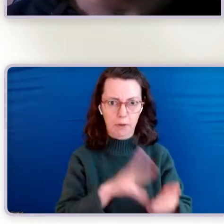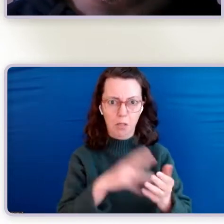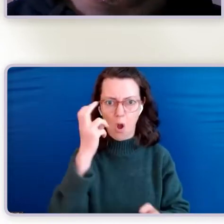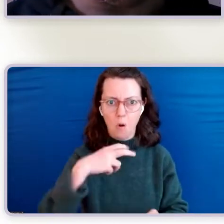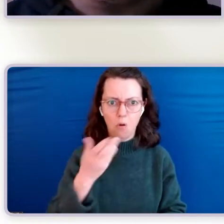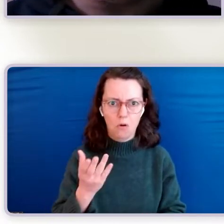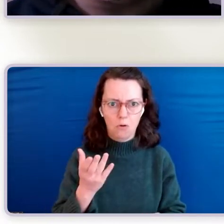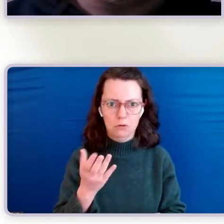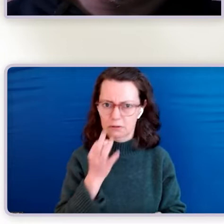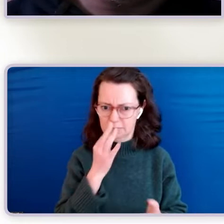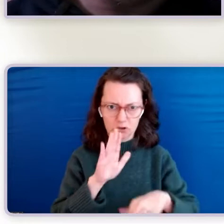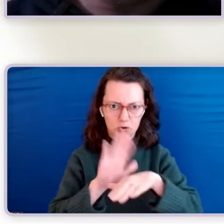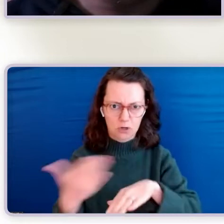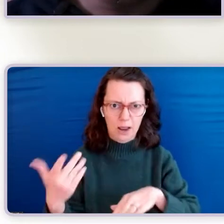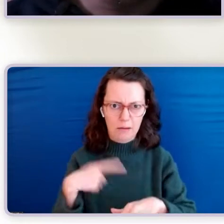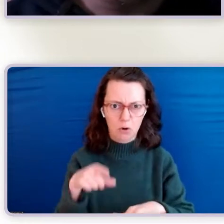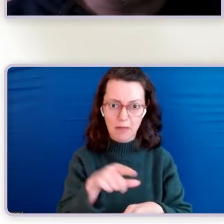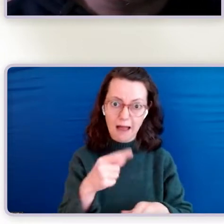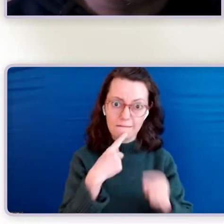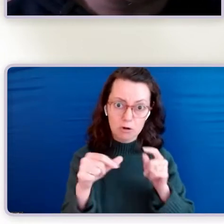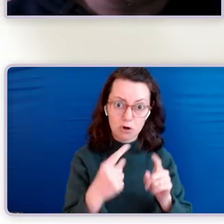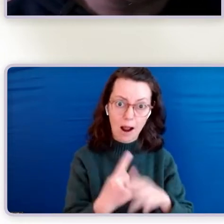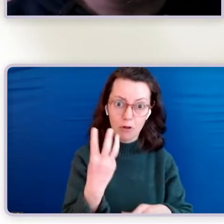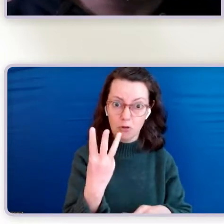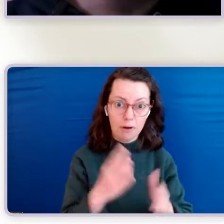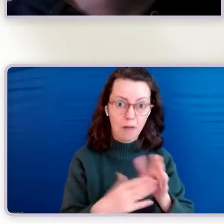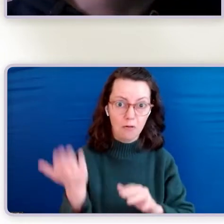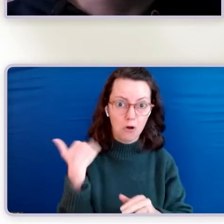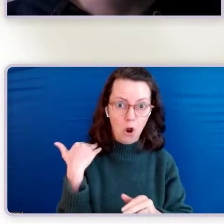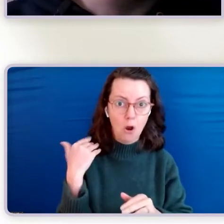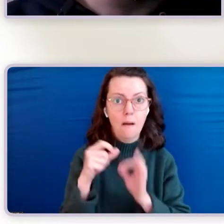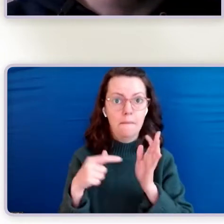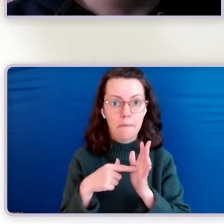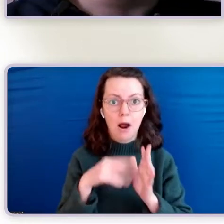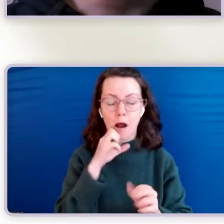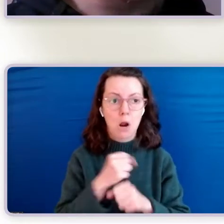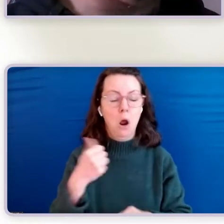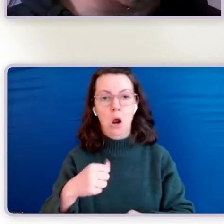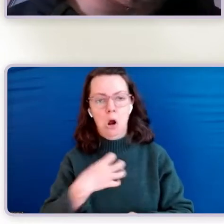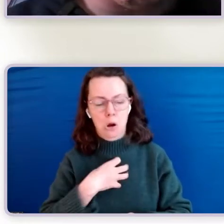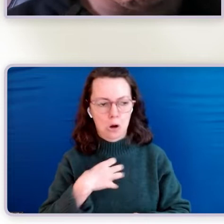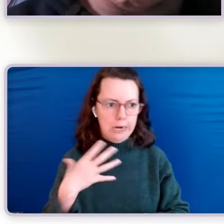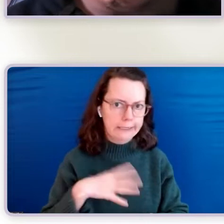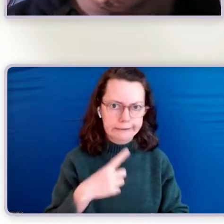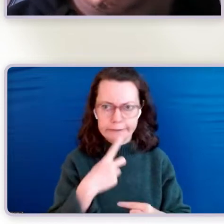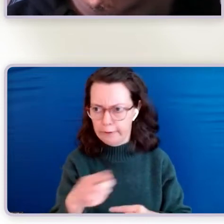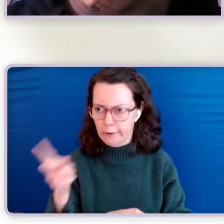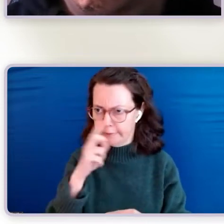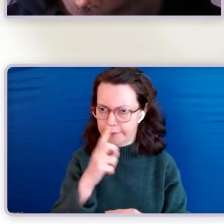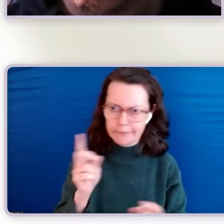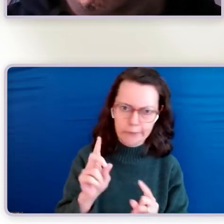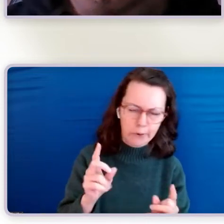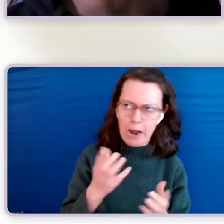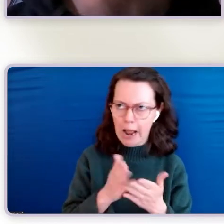government and the community could do to support disabled people at the moment with COVID, what are